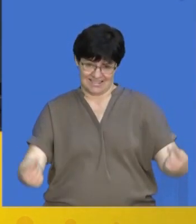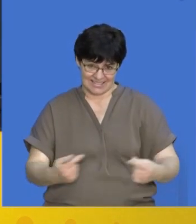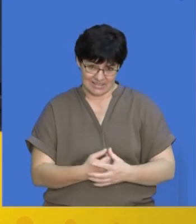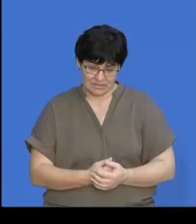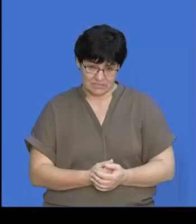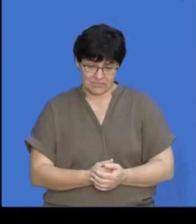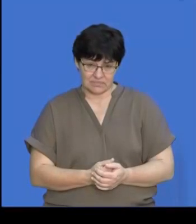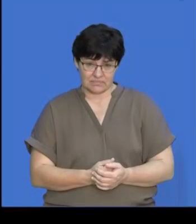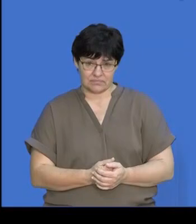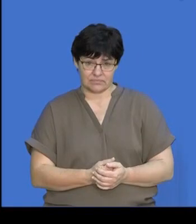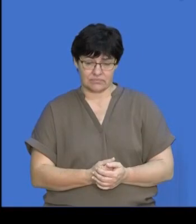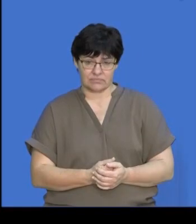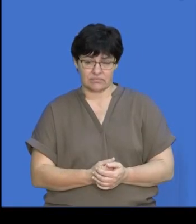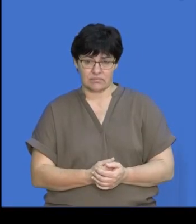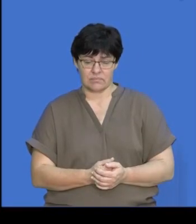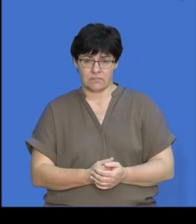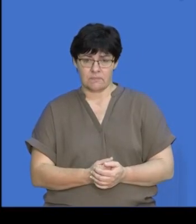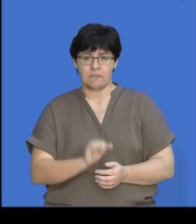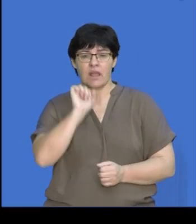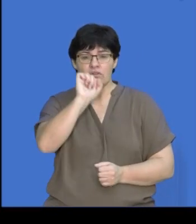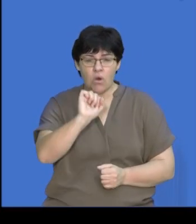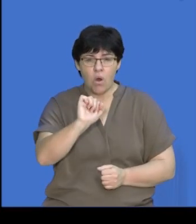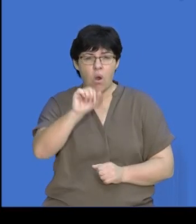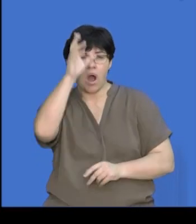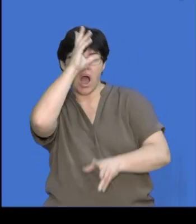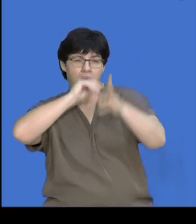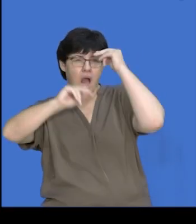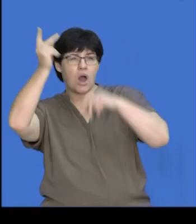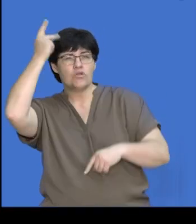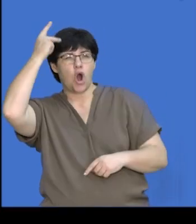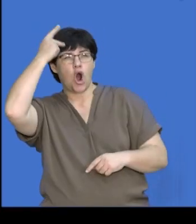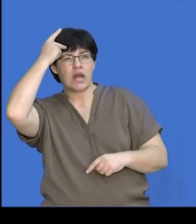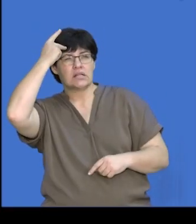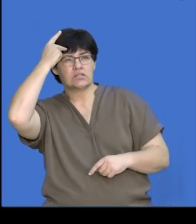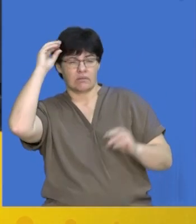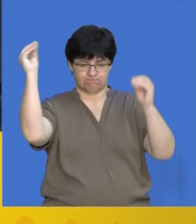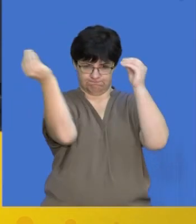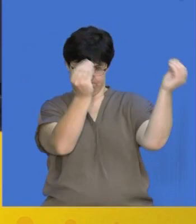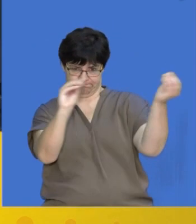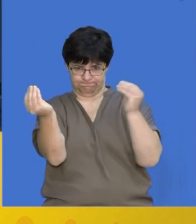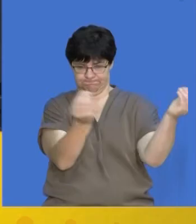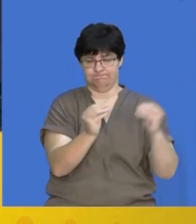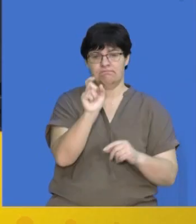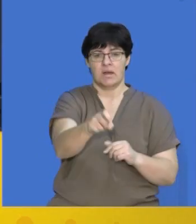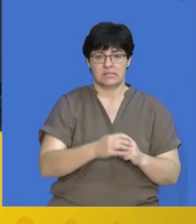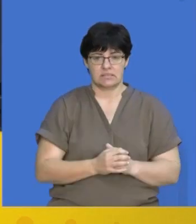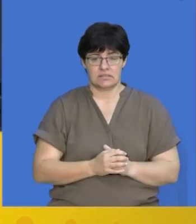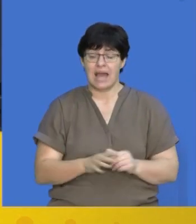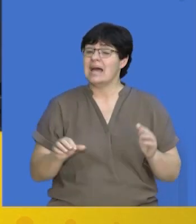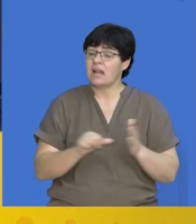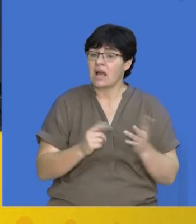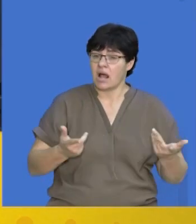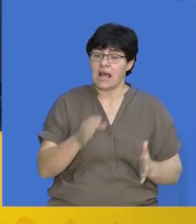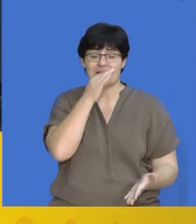sentences. Formulate your experiential knowledge. And this is key, especially when you're using verbs